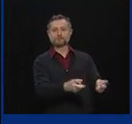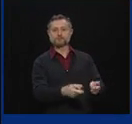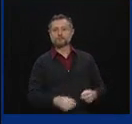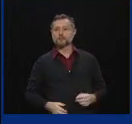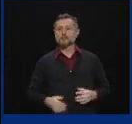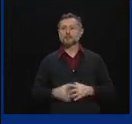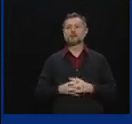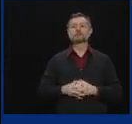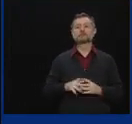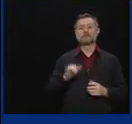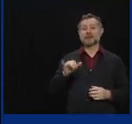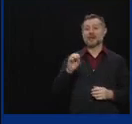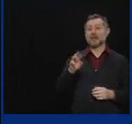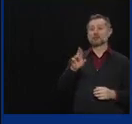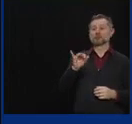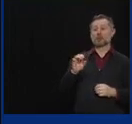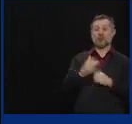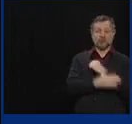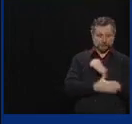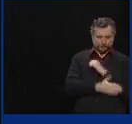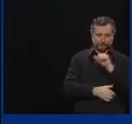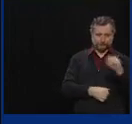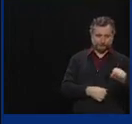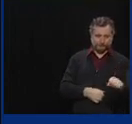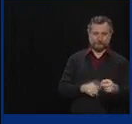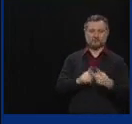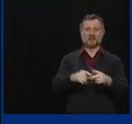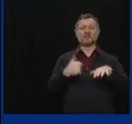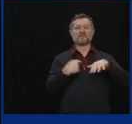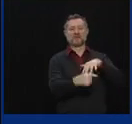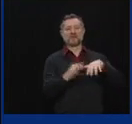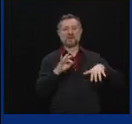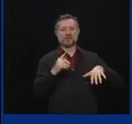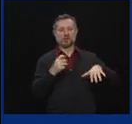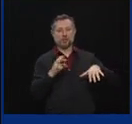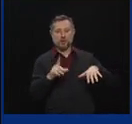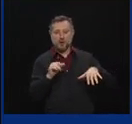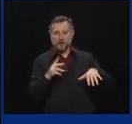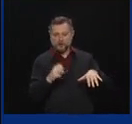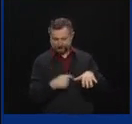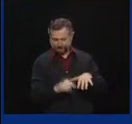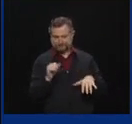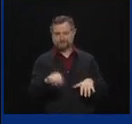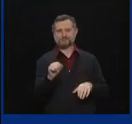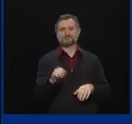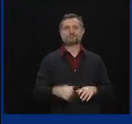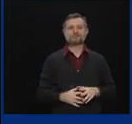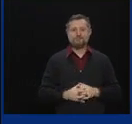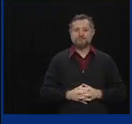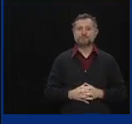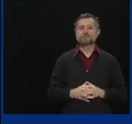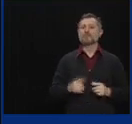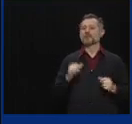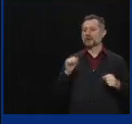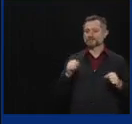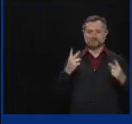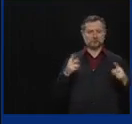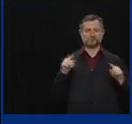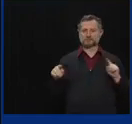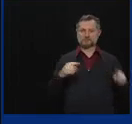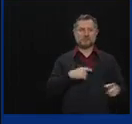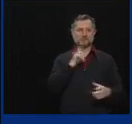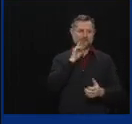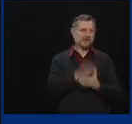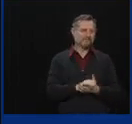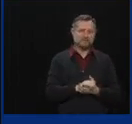Absolutely, Erie County, Finger Lakes, very large portions of our state, I believe, their